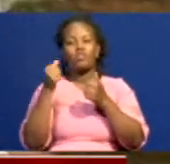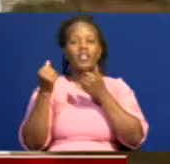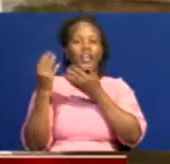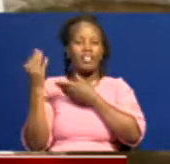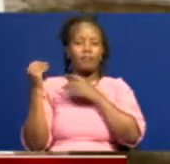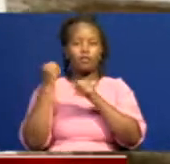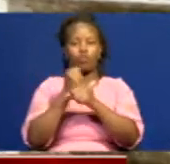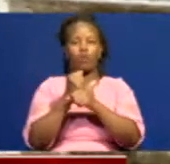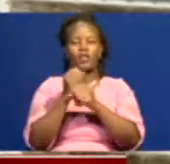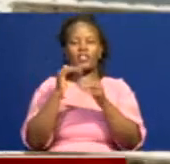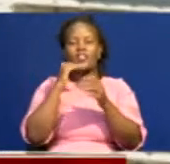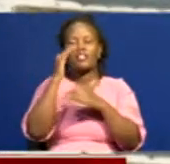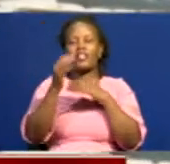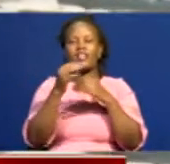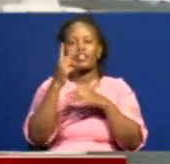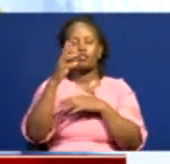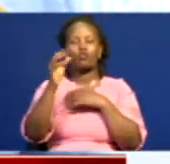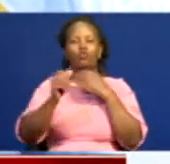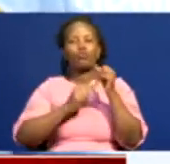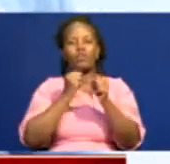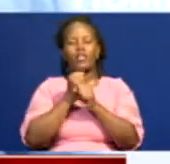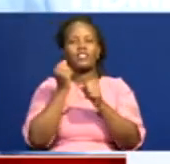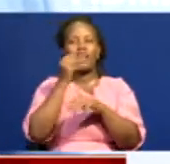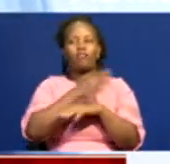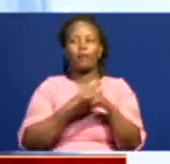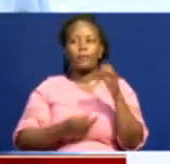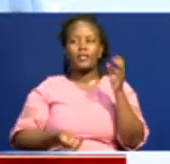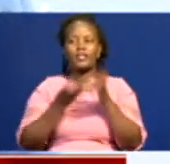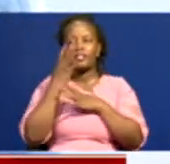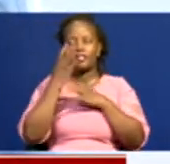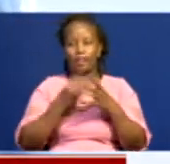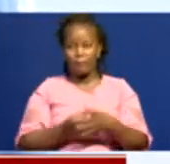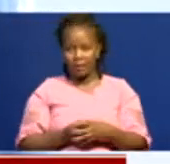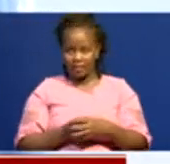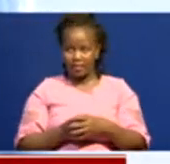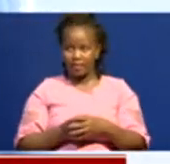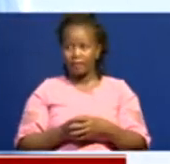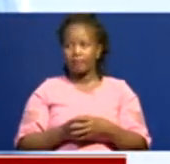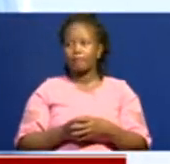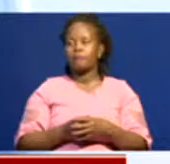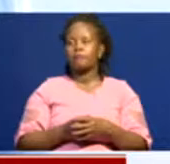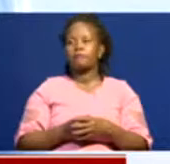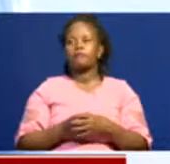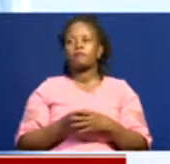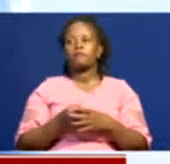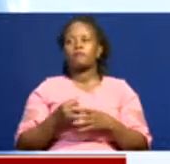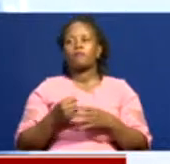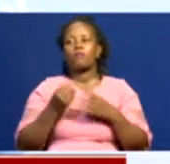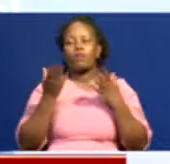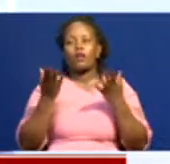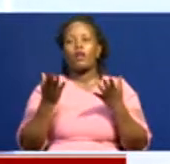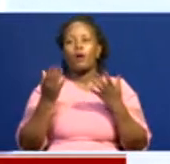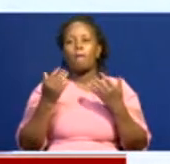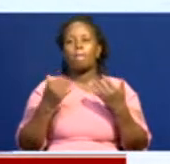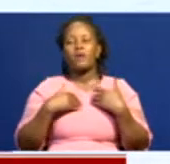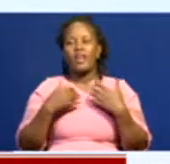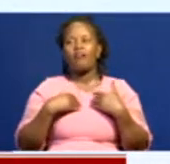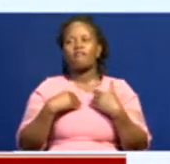within 2 years of being established. In Tanzania, which is, I would say, is the flagship of